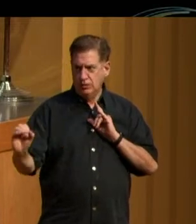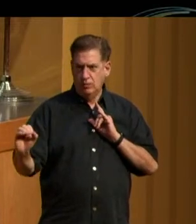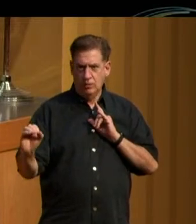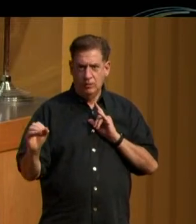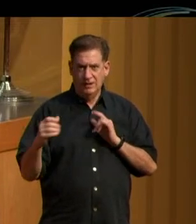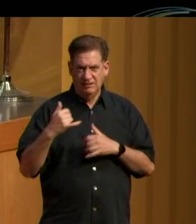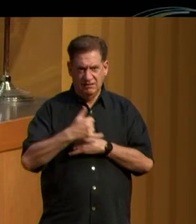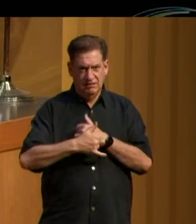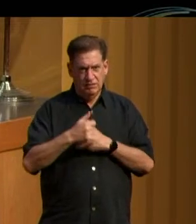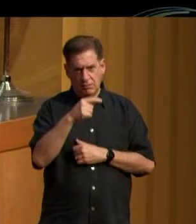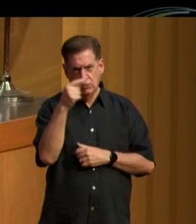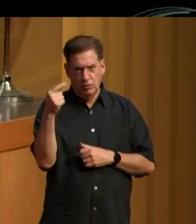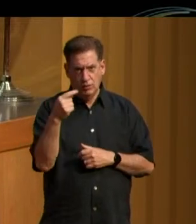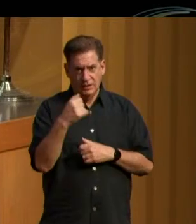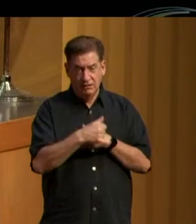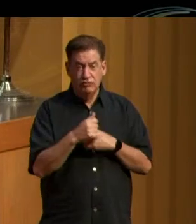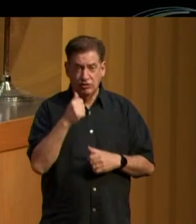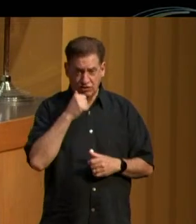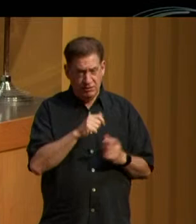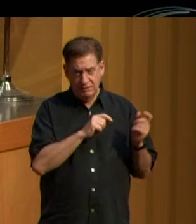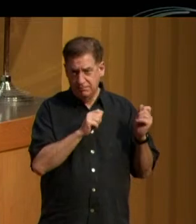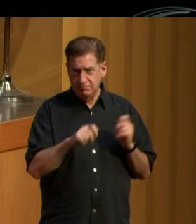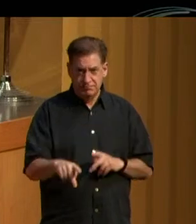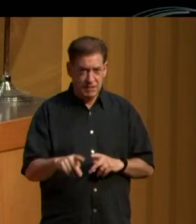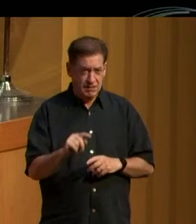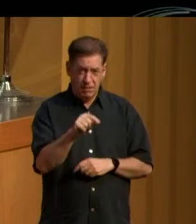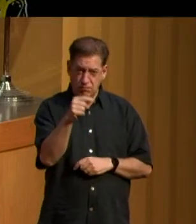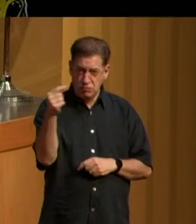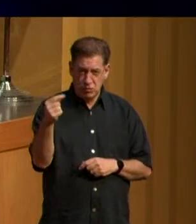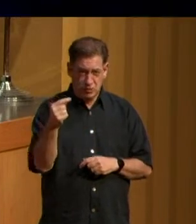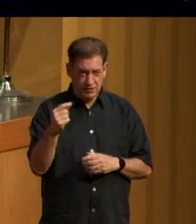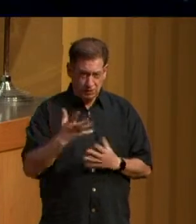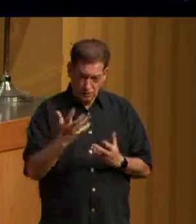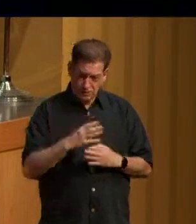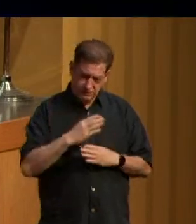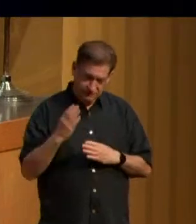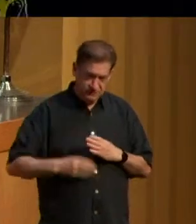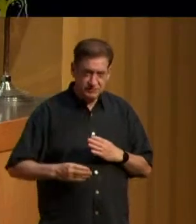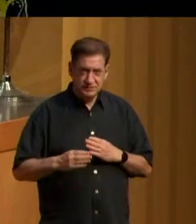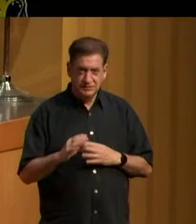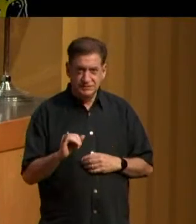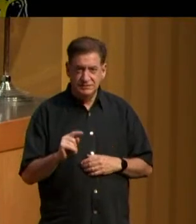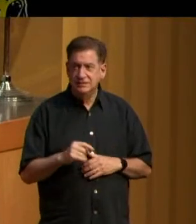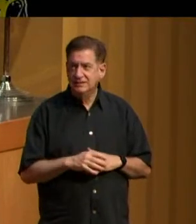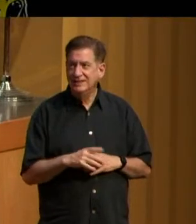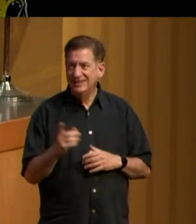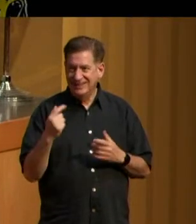girls wanted to come back, and the number 1 theme was finish it. Well, winning, duh.